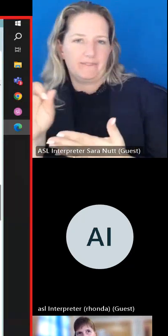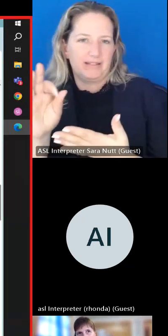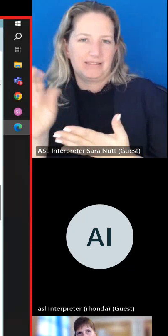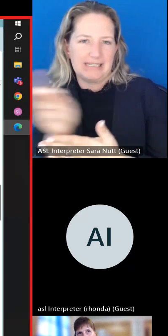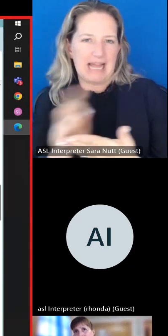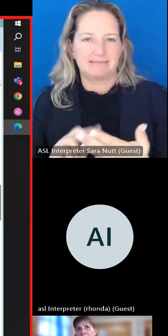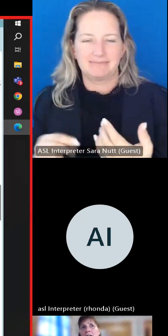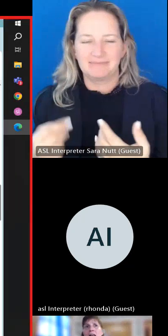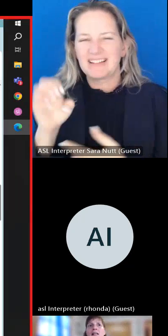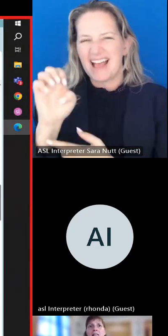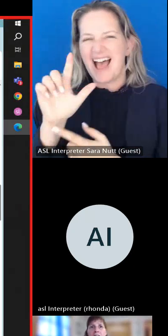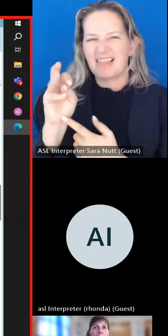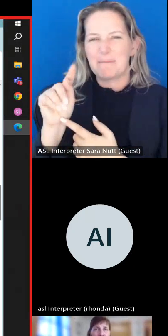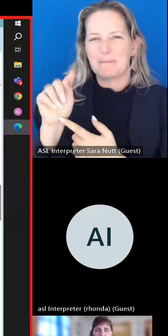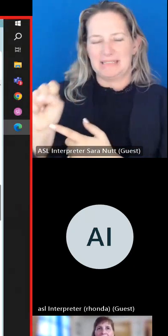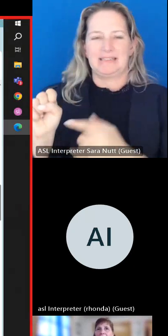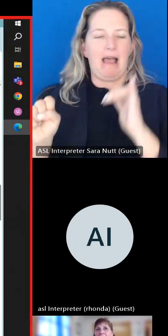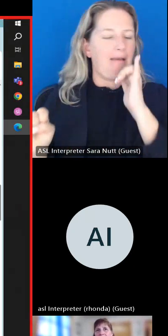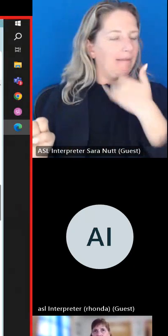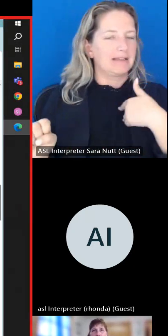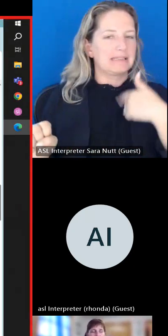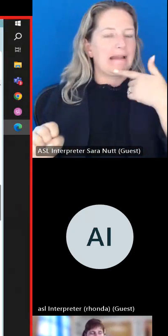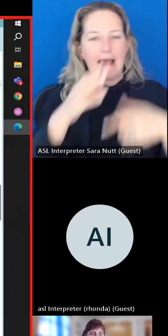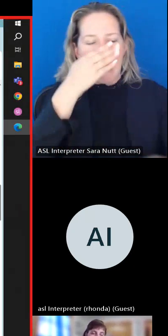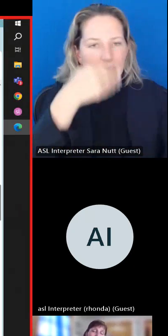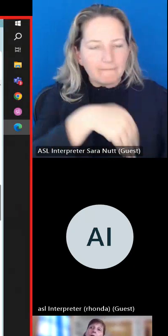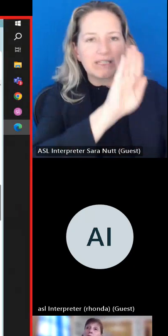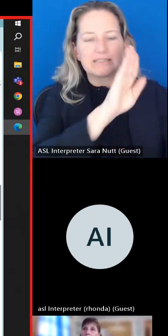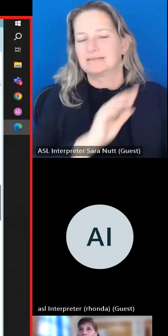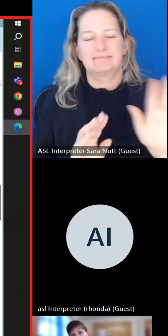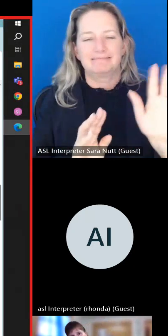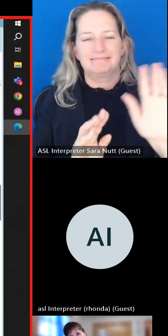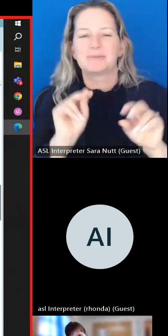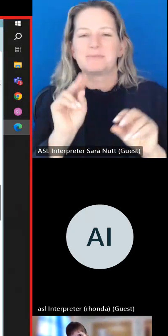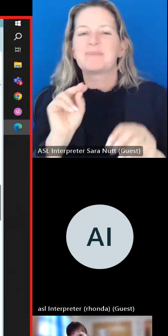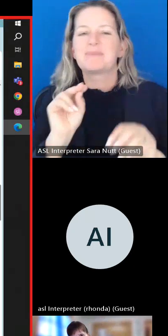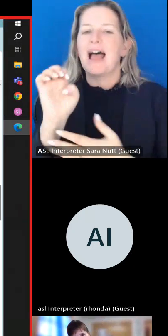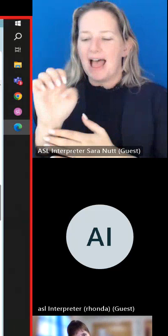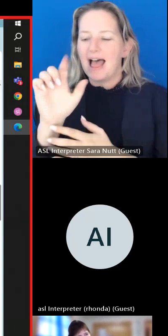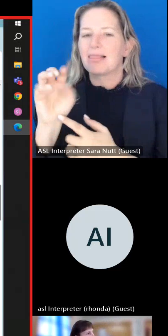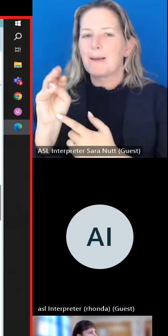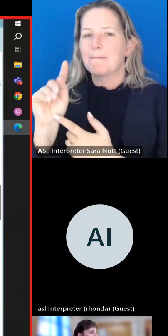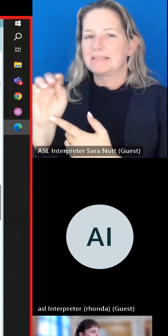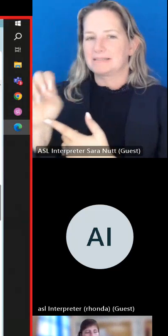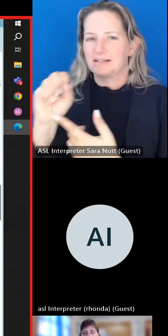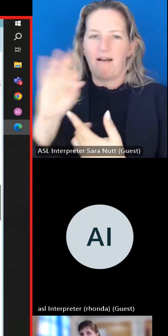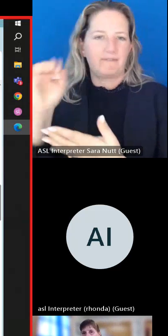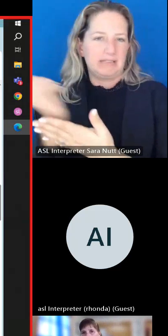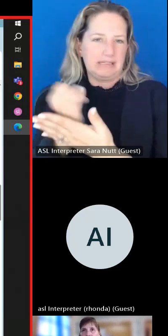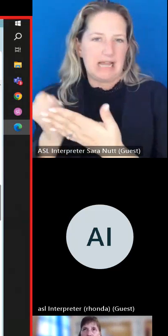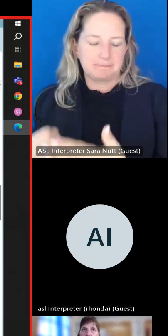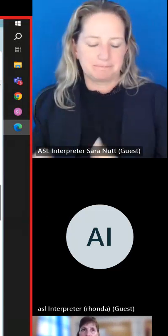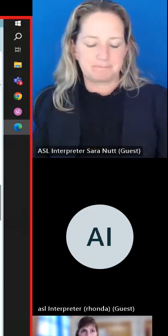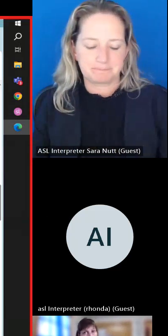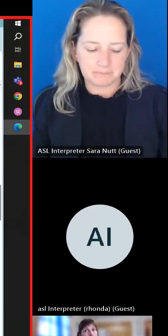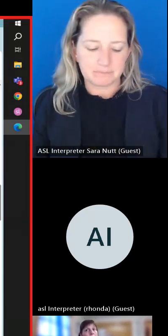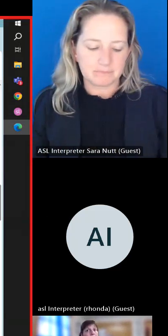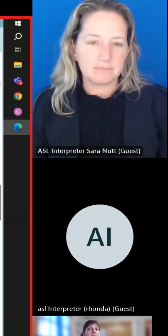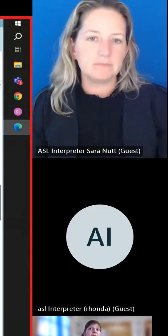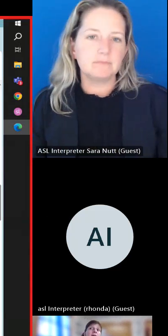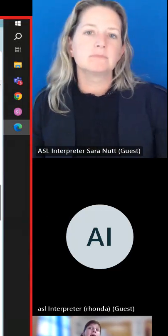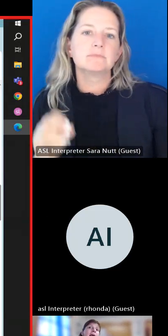Okay. So once you have the rough sketch of your overall story, then you can start thinking about what imagery you'll use